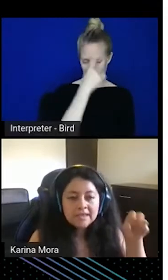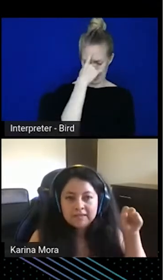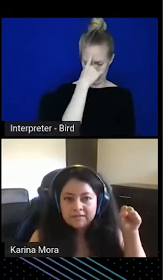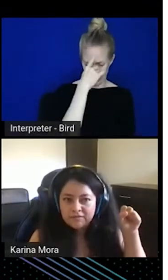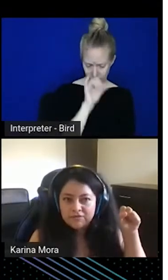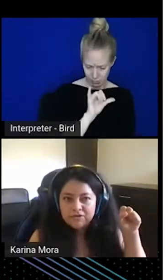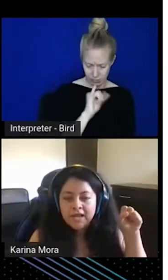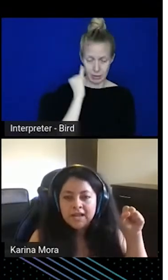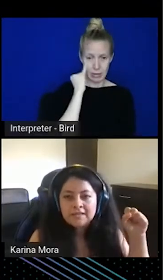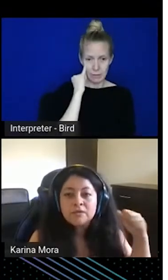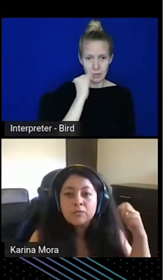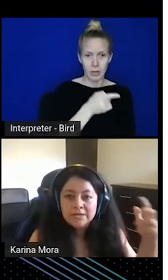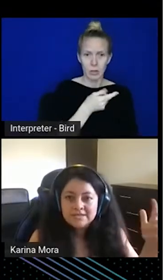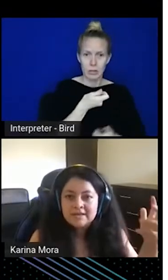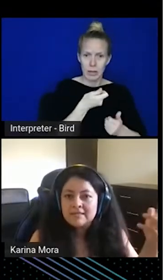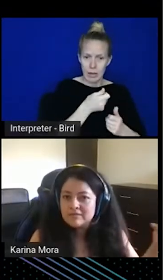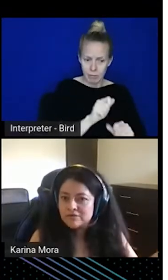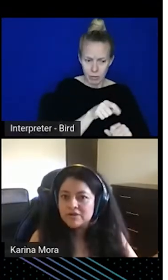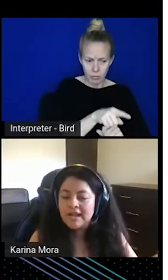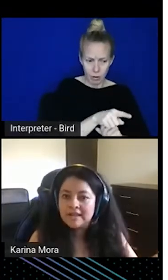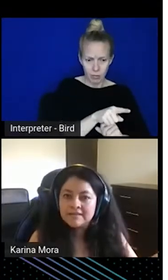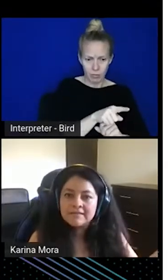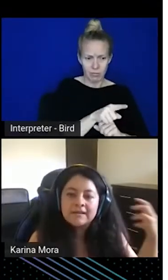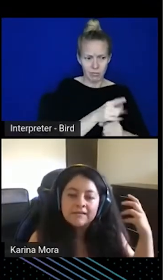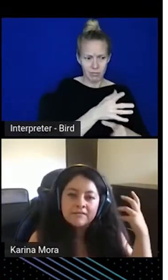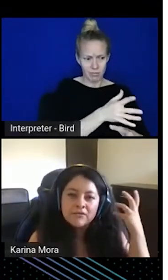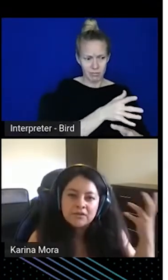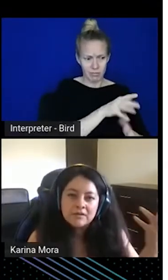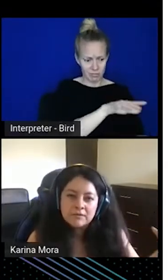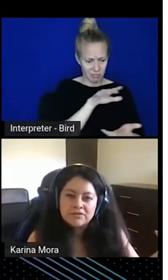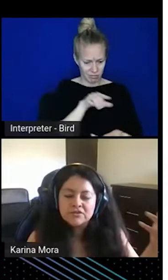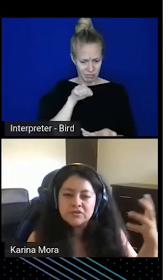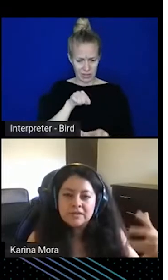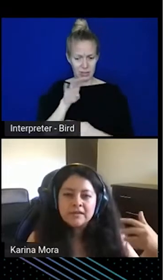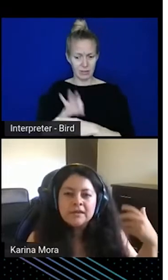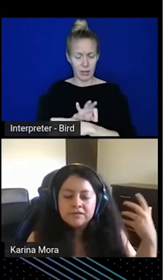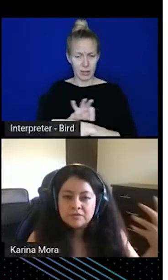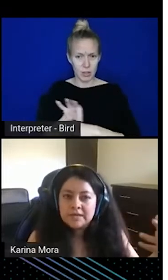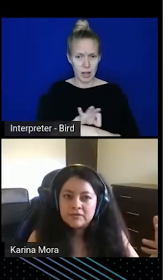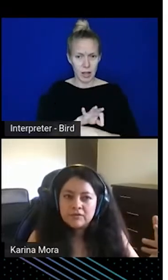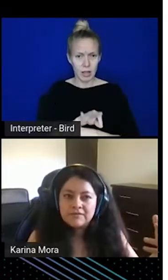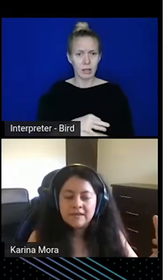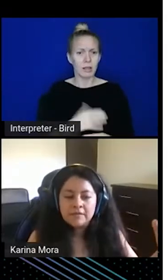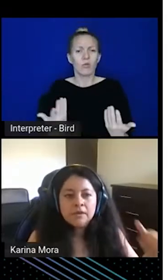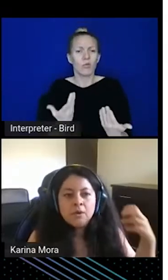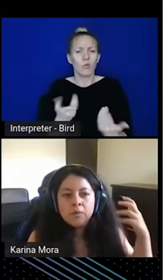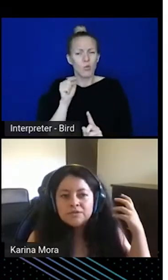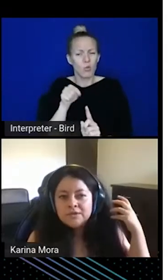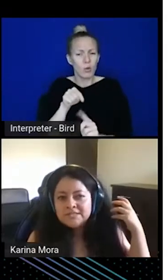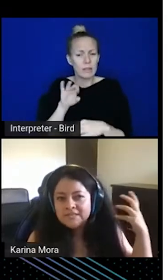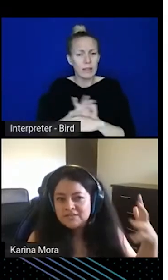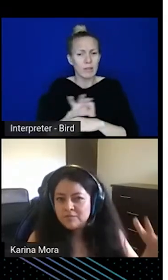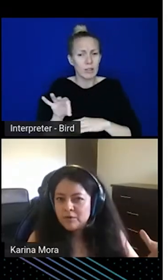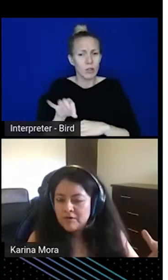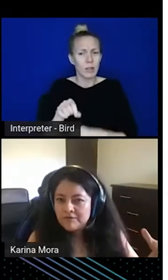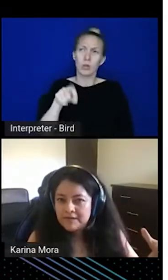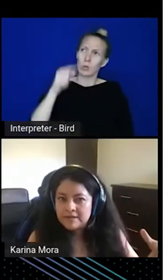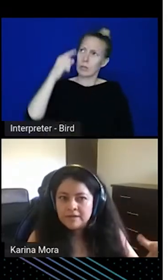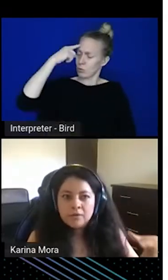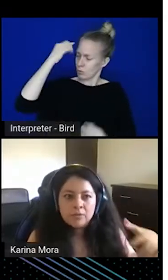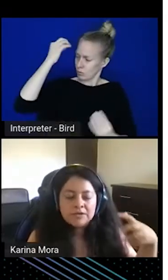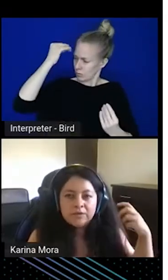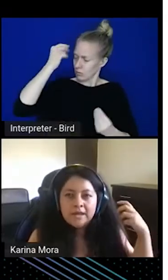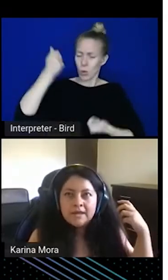about taking this functionality, which are these functionalities? Those are the questions you need to make to yourself. Which one change more